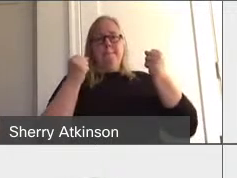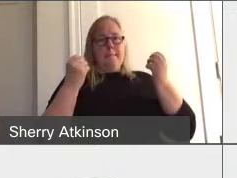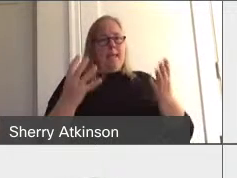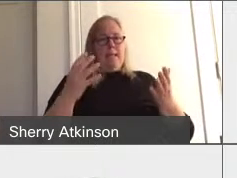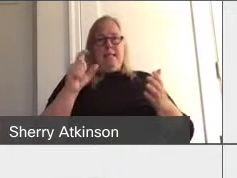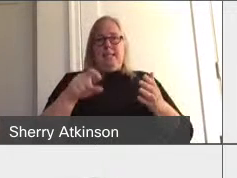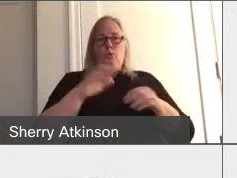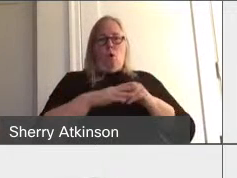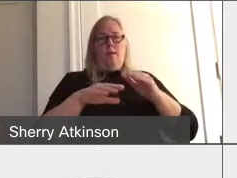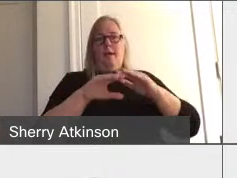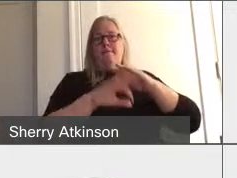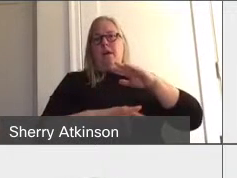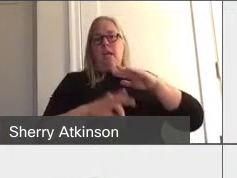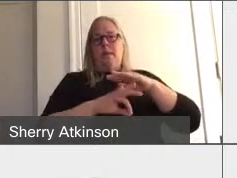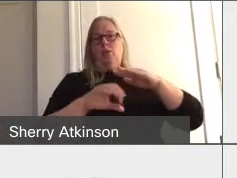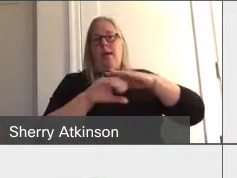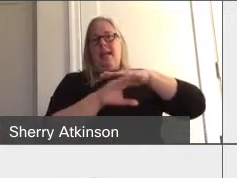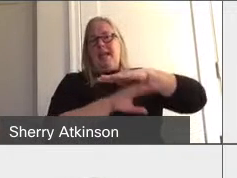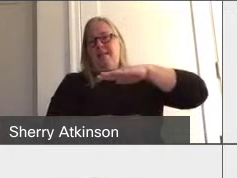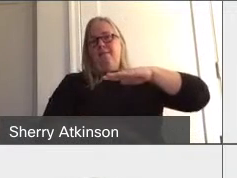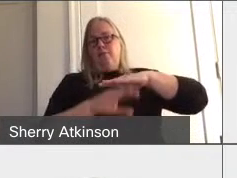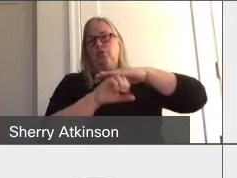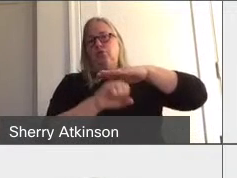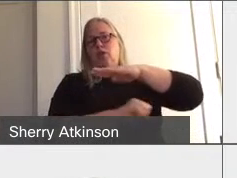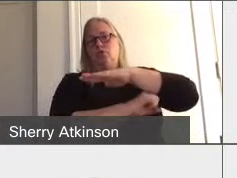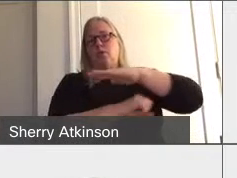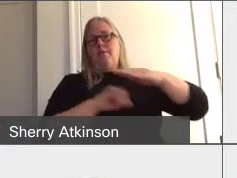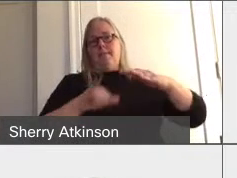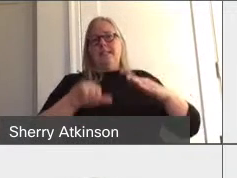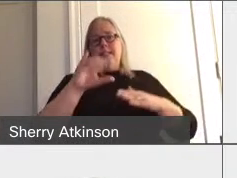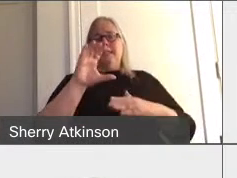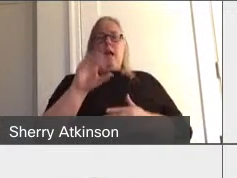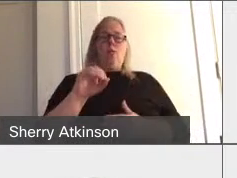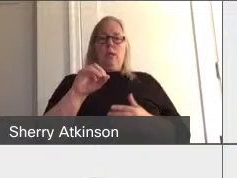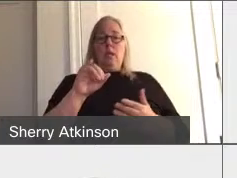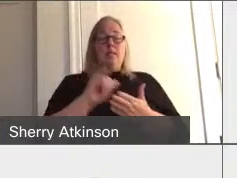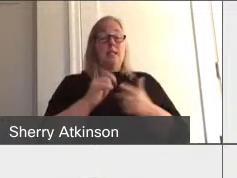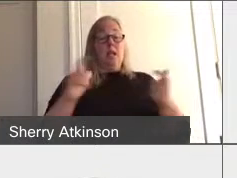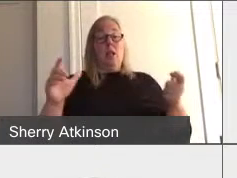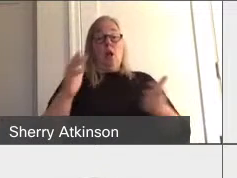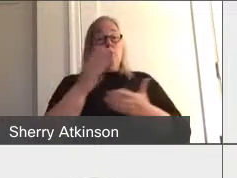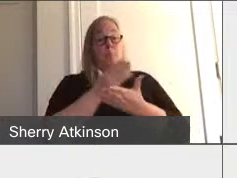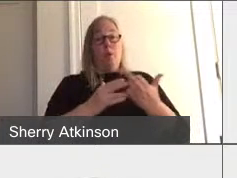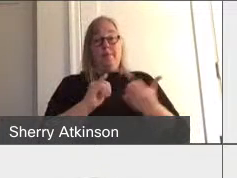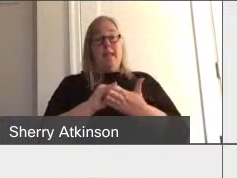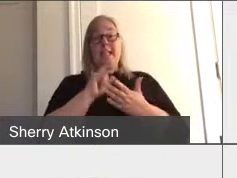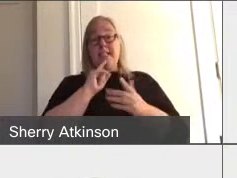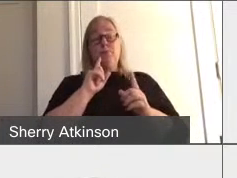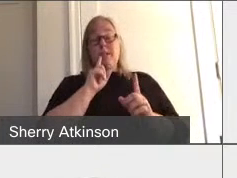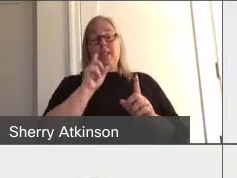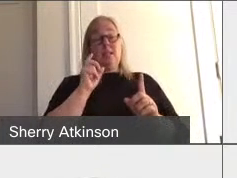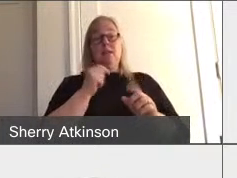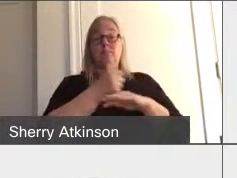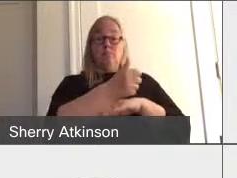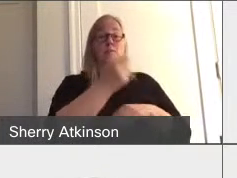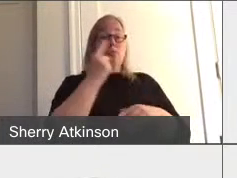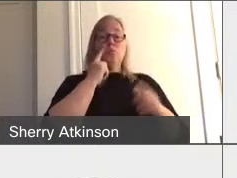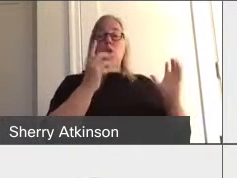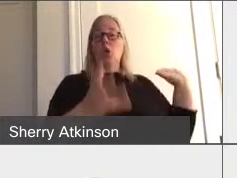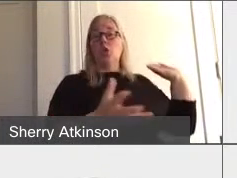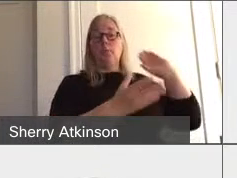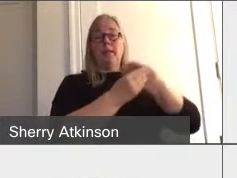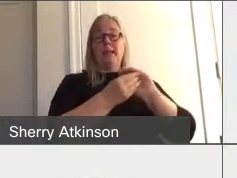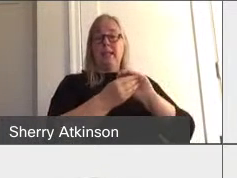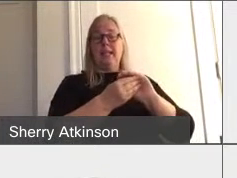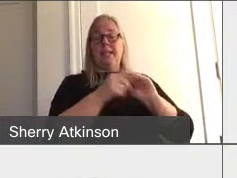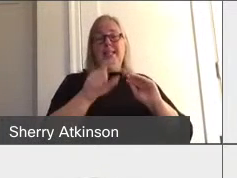infrastructure of this county, a large portion is really attributable to the cumulative needs in the